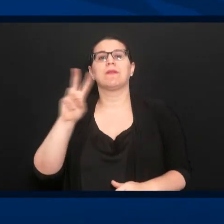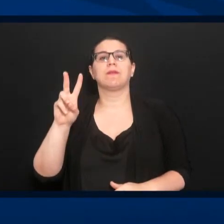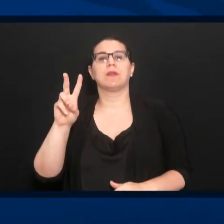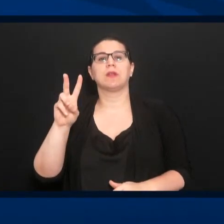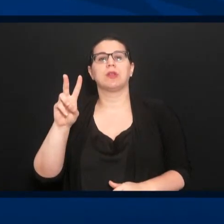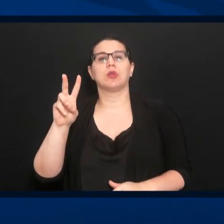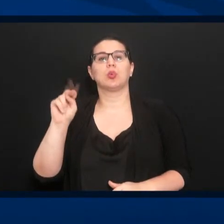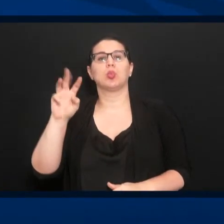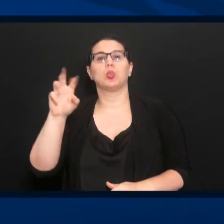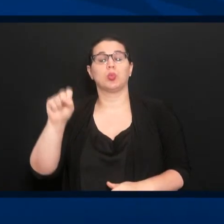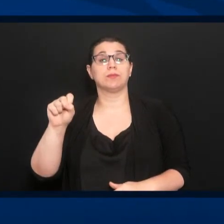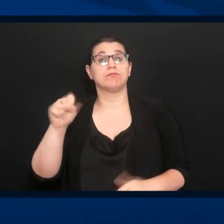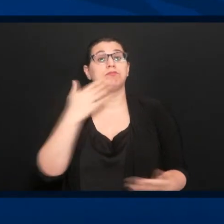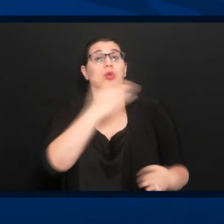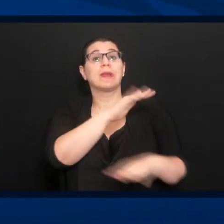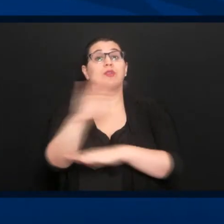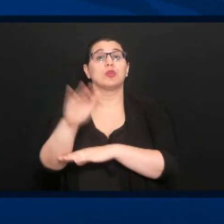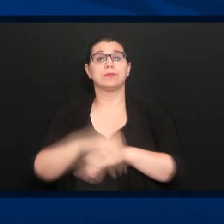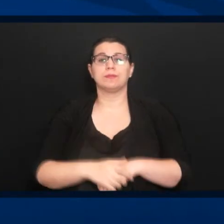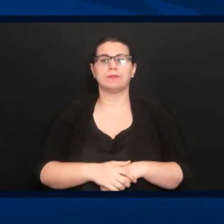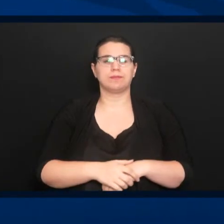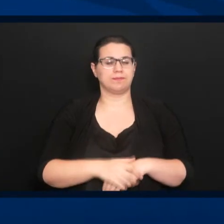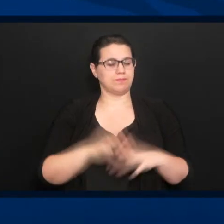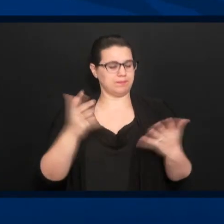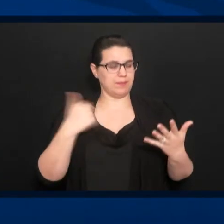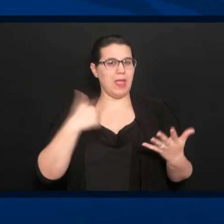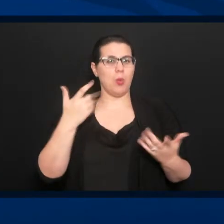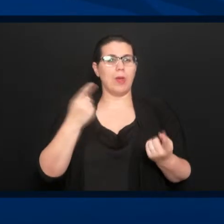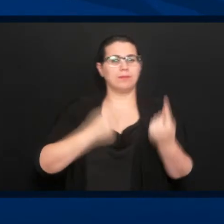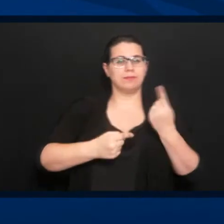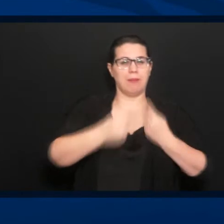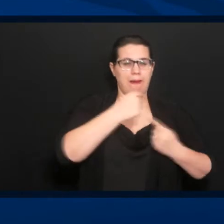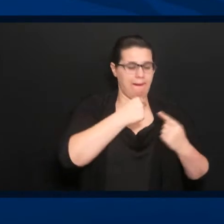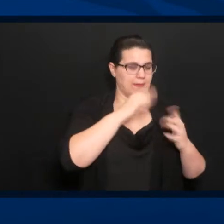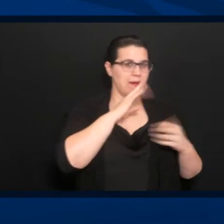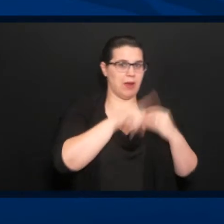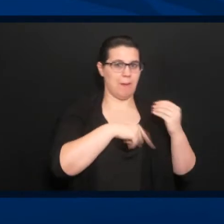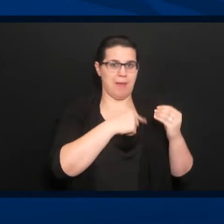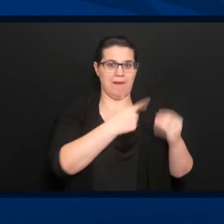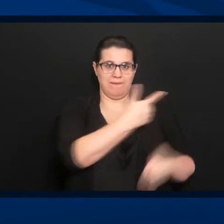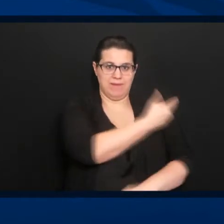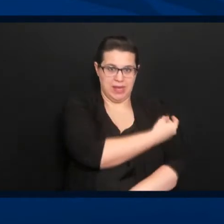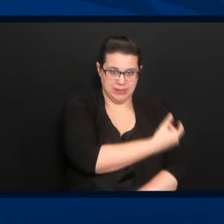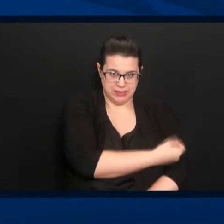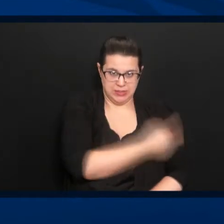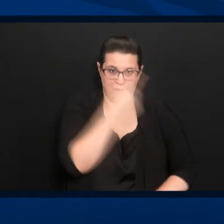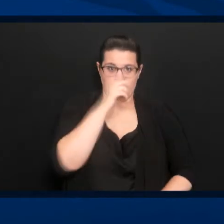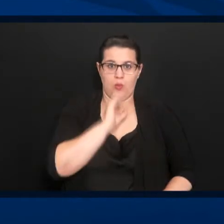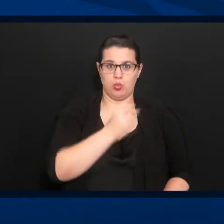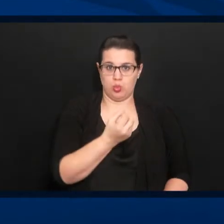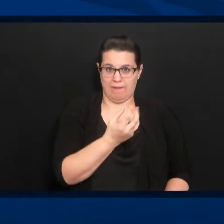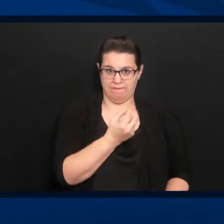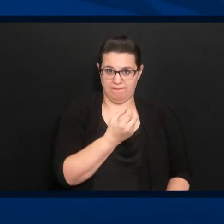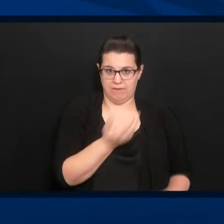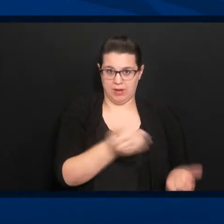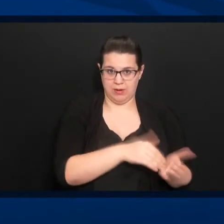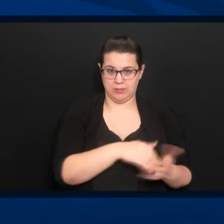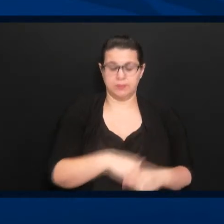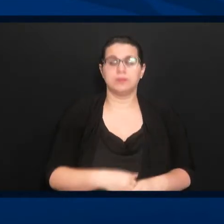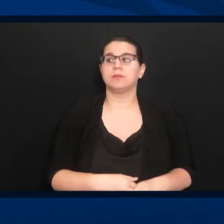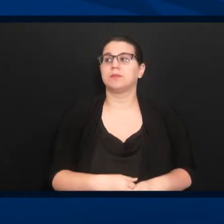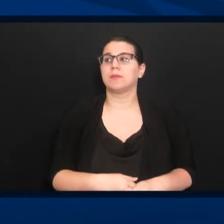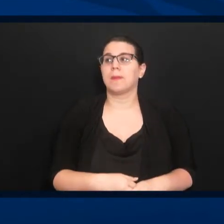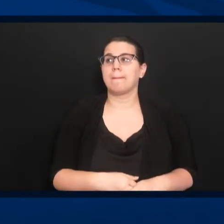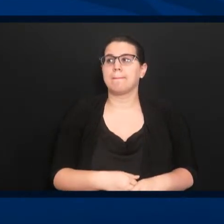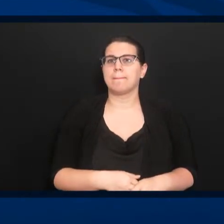Good afternoon, everybody. I'd like to circle back to the vaccines for the 5 to 12-year-olds. Does the state have